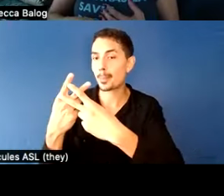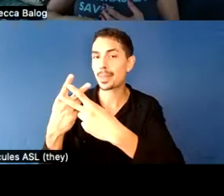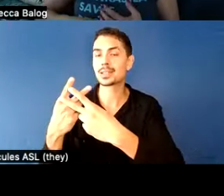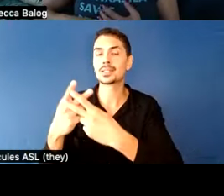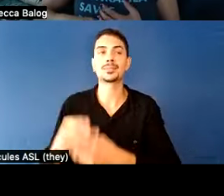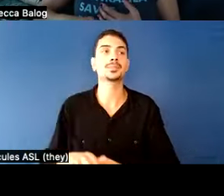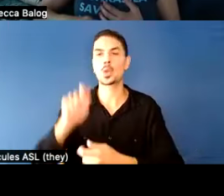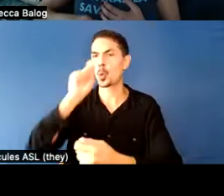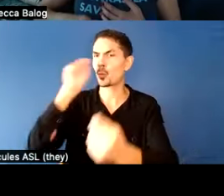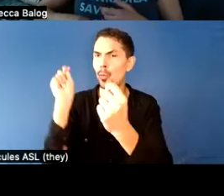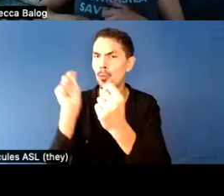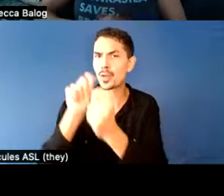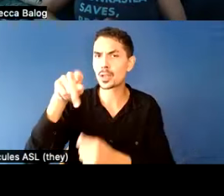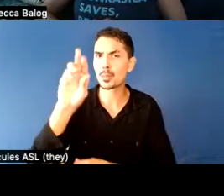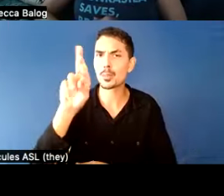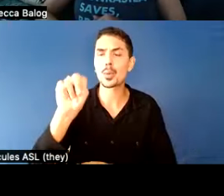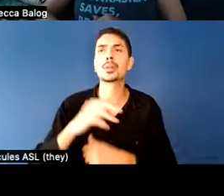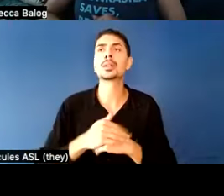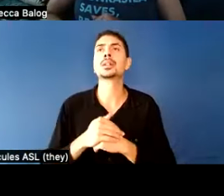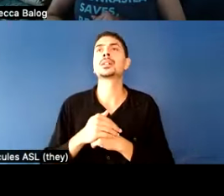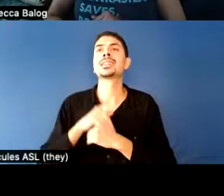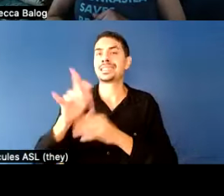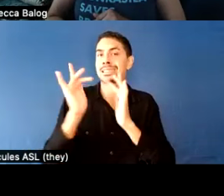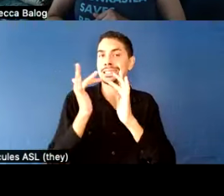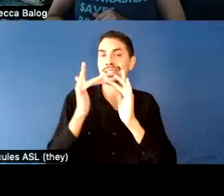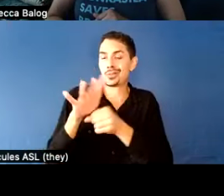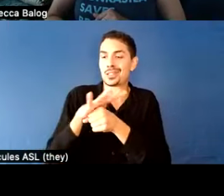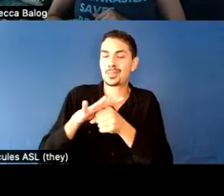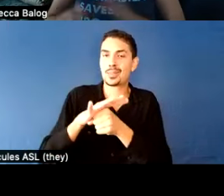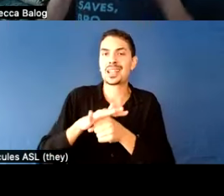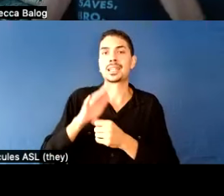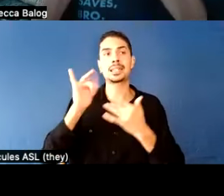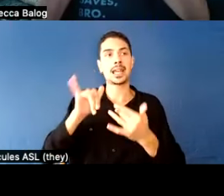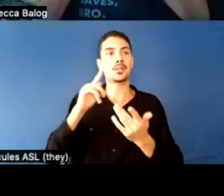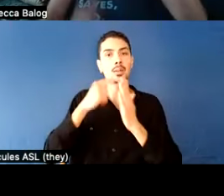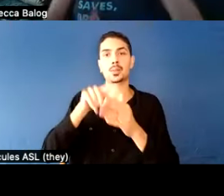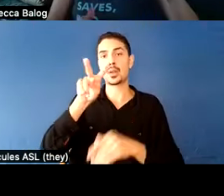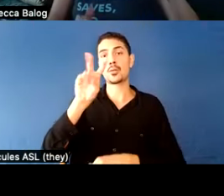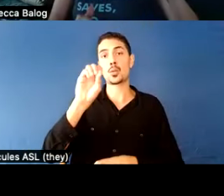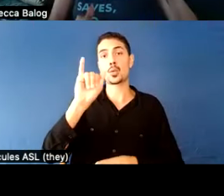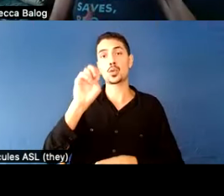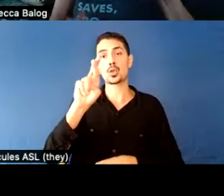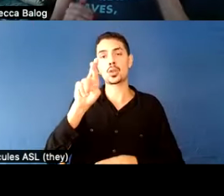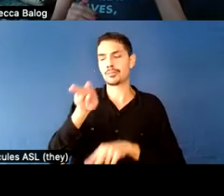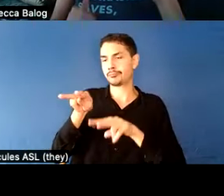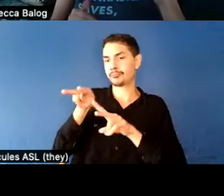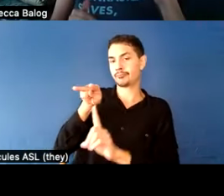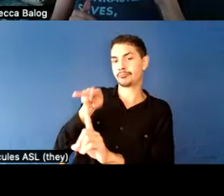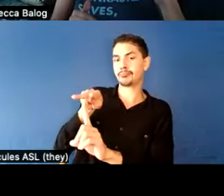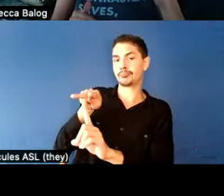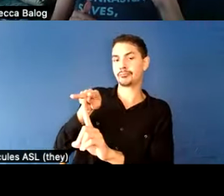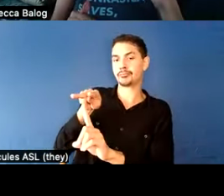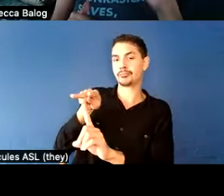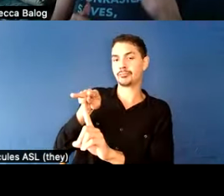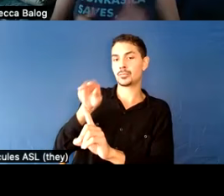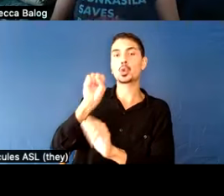these things have really entered this digital space, so that voyeurism could have 50 bullets underneath it, for